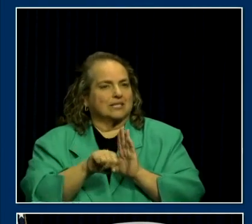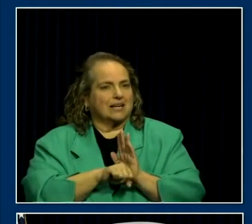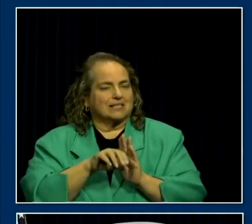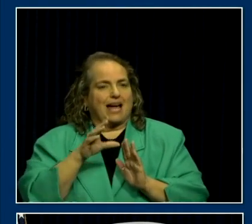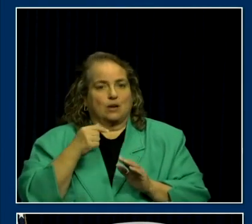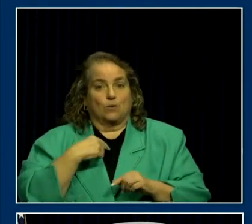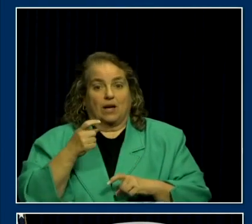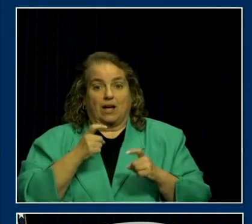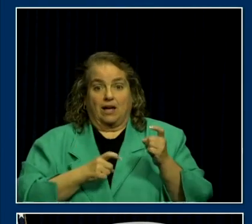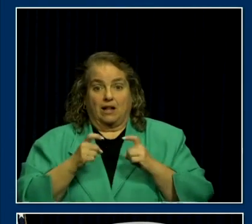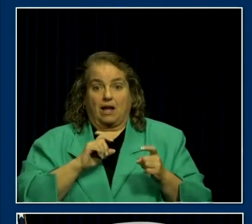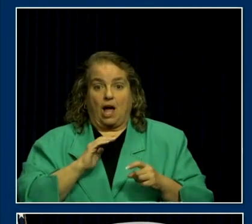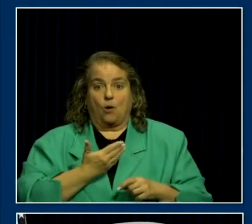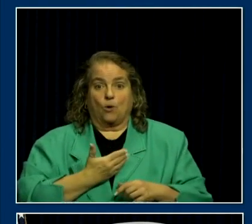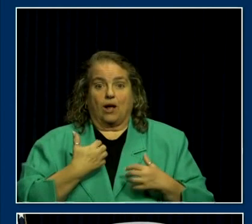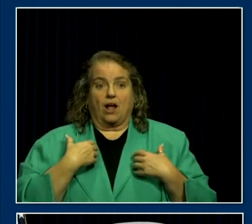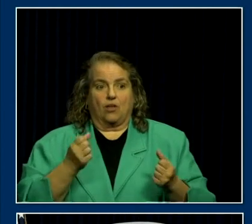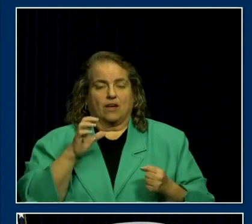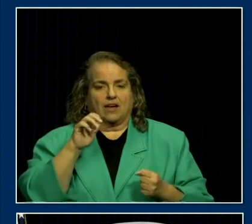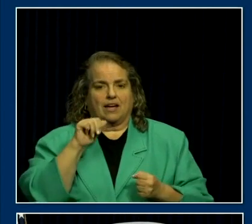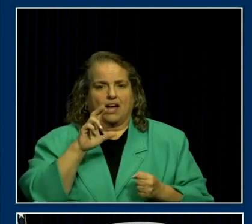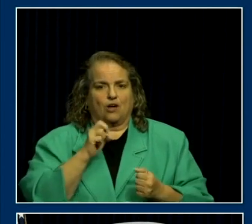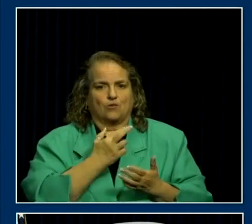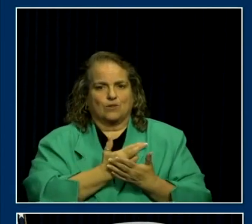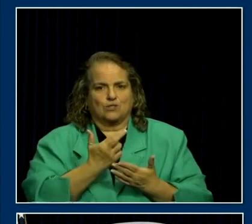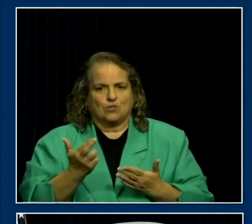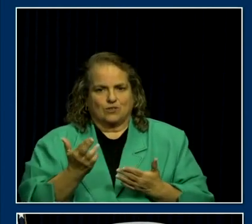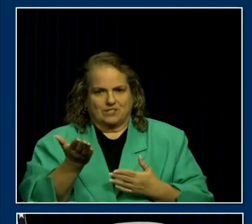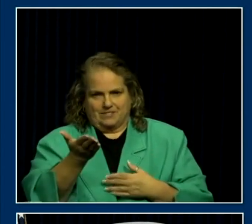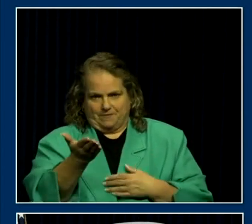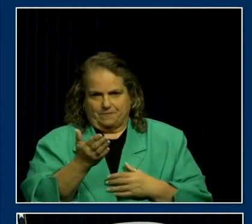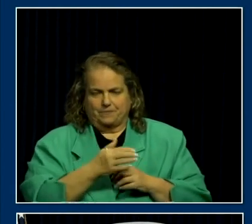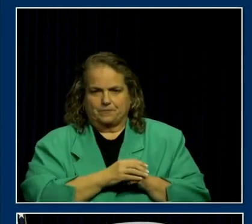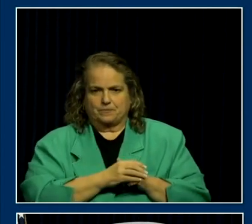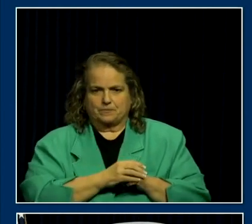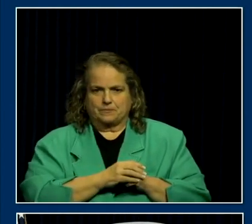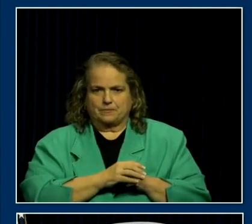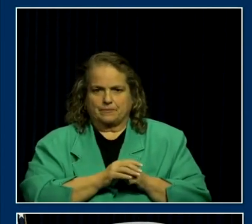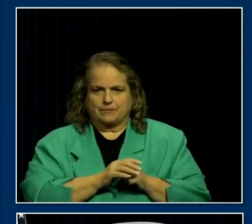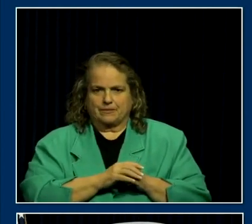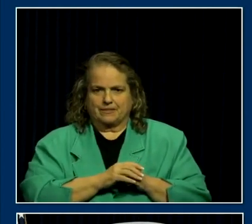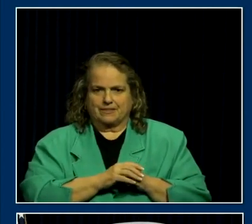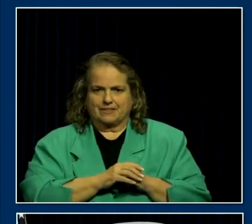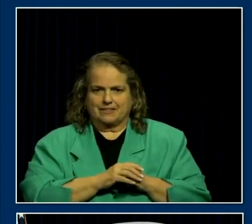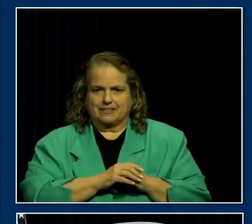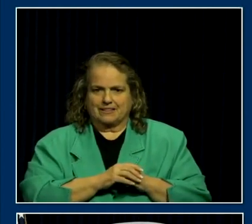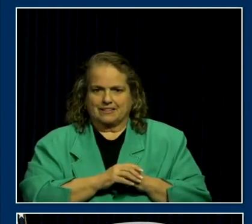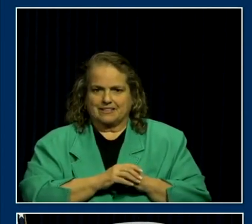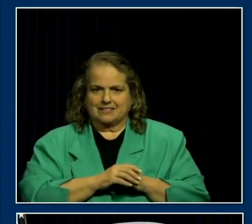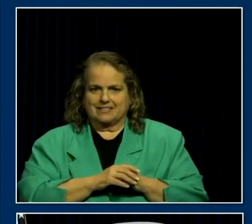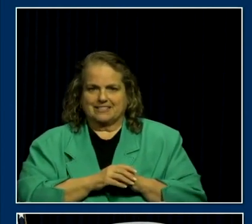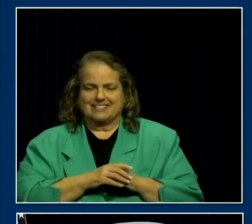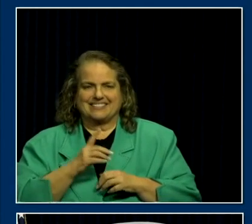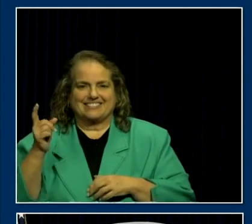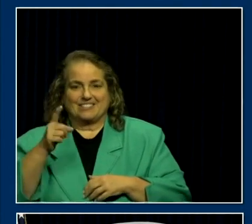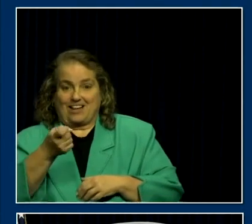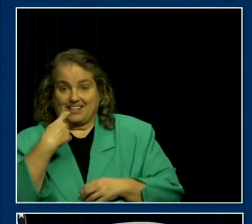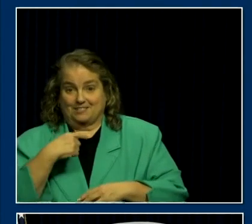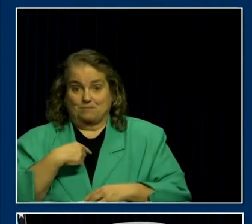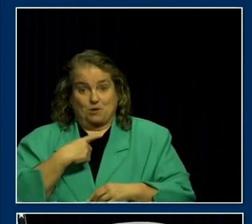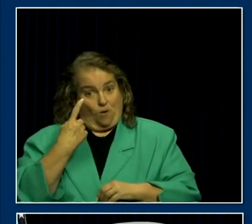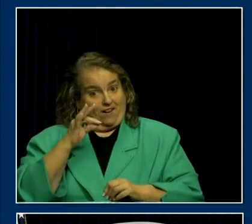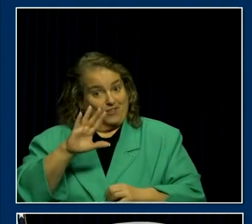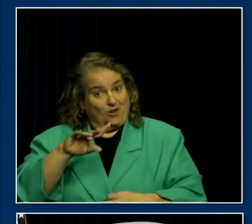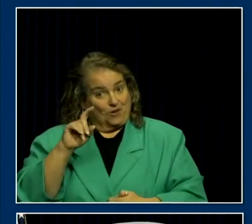have a written question from you, but why don't you ask it here, said Michonne. Oh, you do that question first, then. I was going to ask about Perry County. But yeah, that's going to count as one